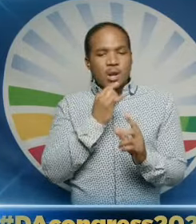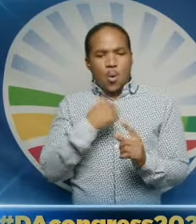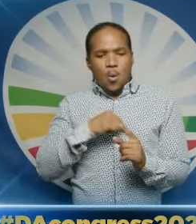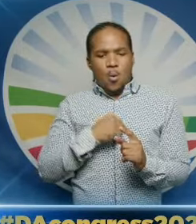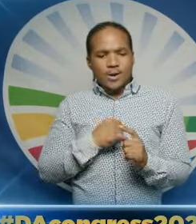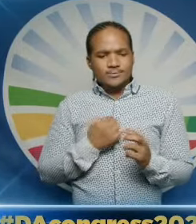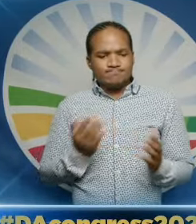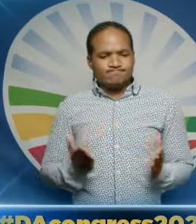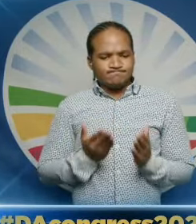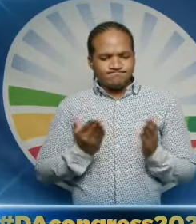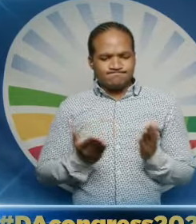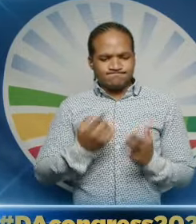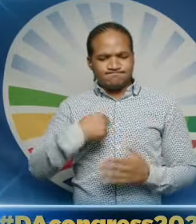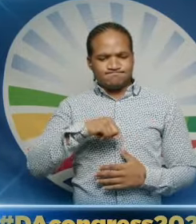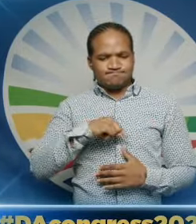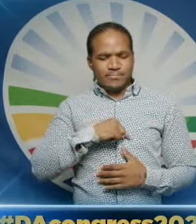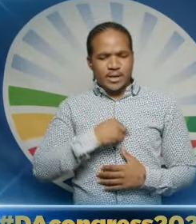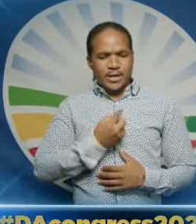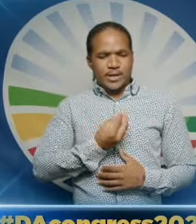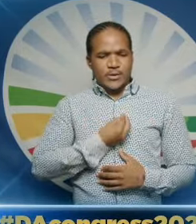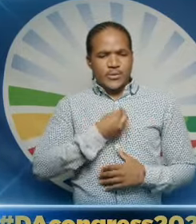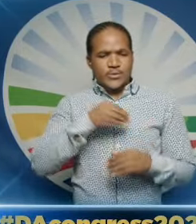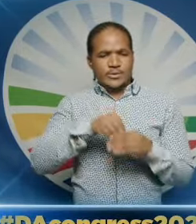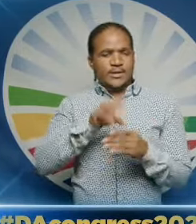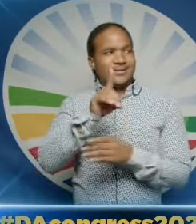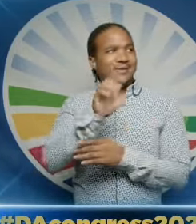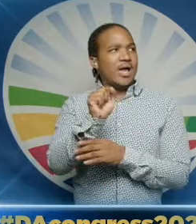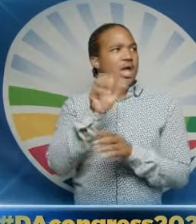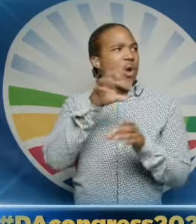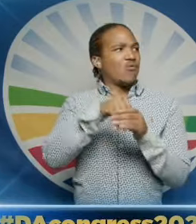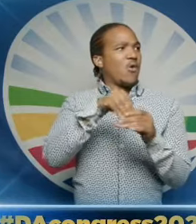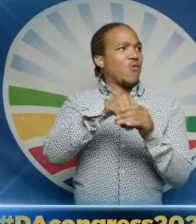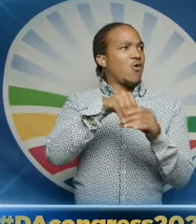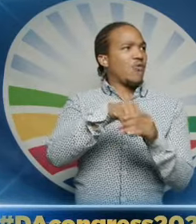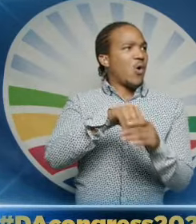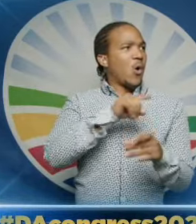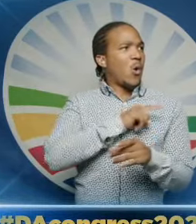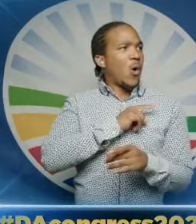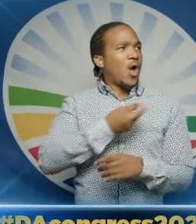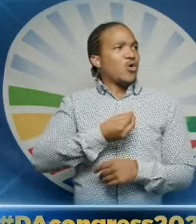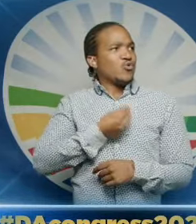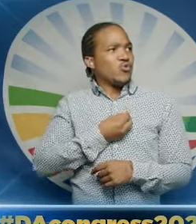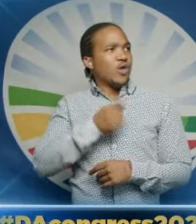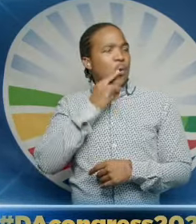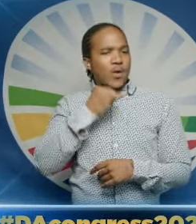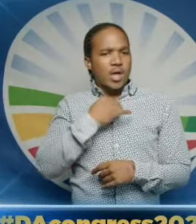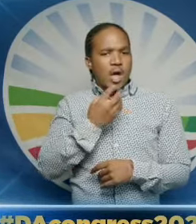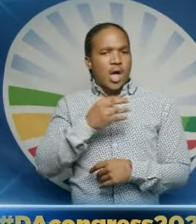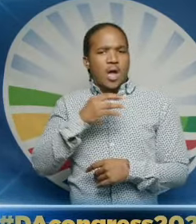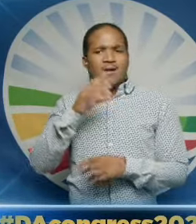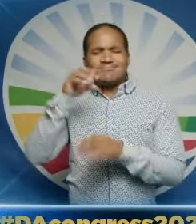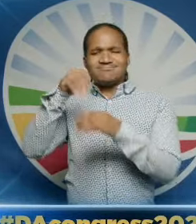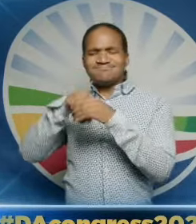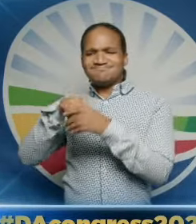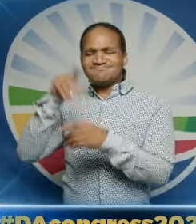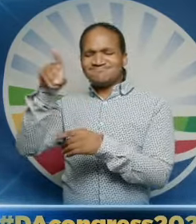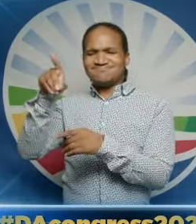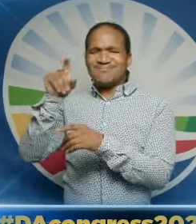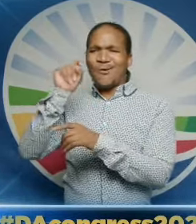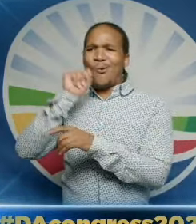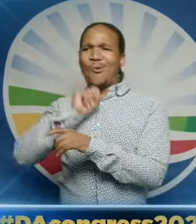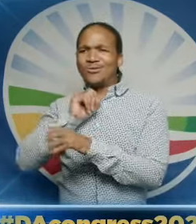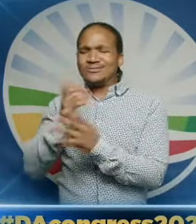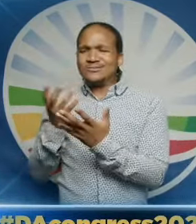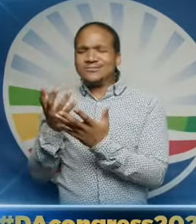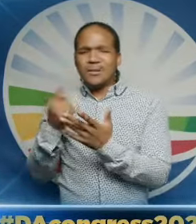us as young people in the Democratic Alliance to get involved. For you to be in your 30s to say I'm already old, and you know the